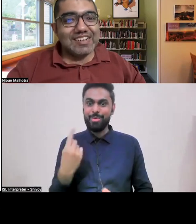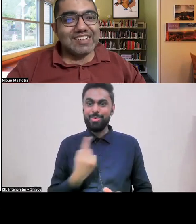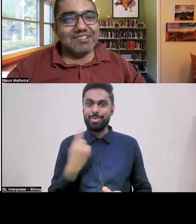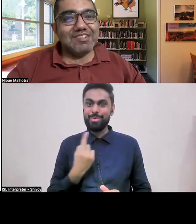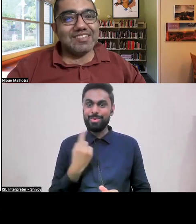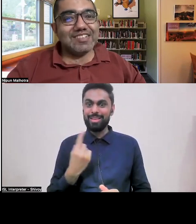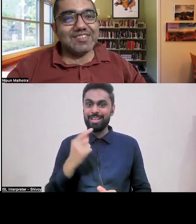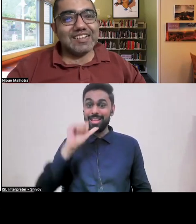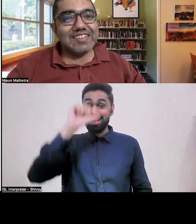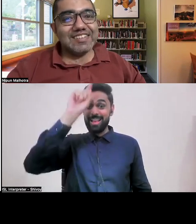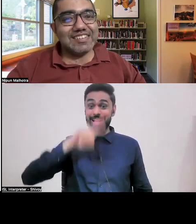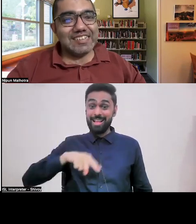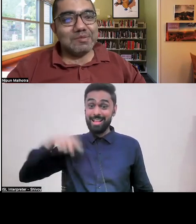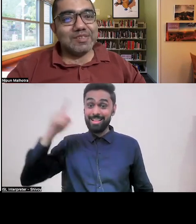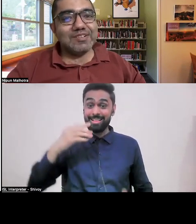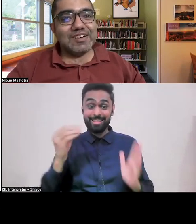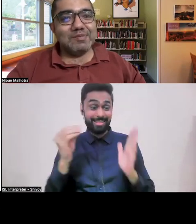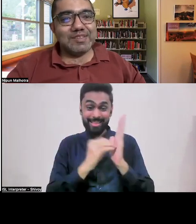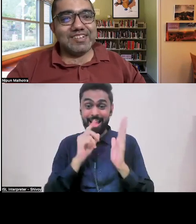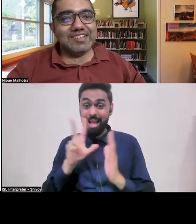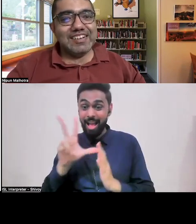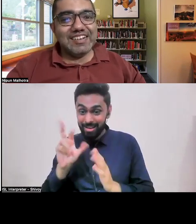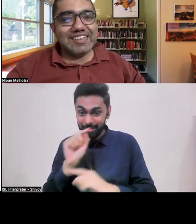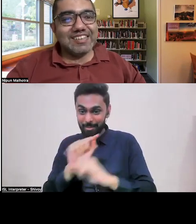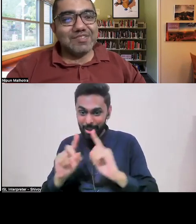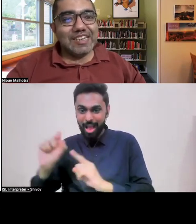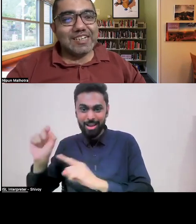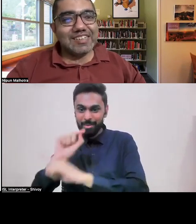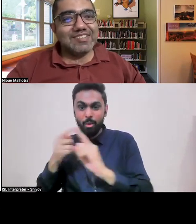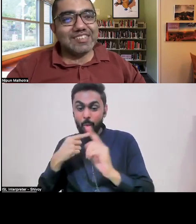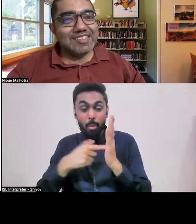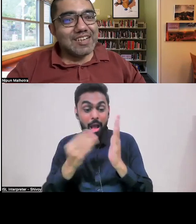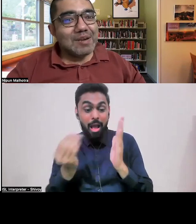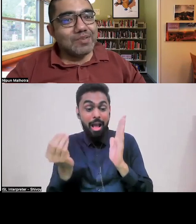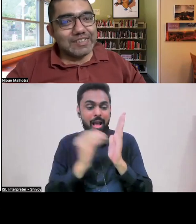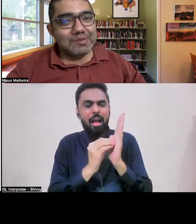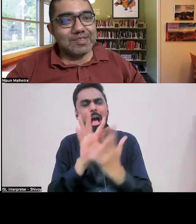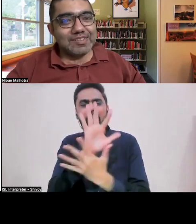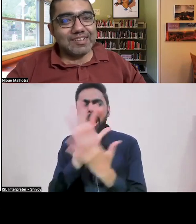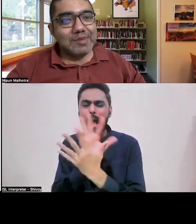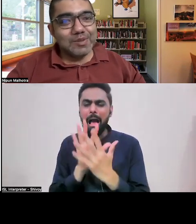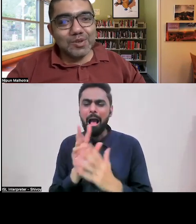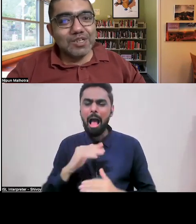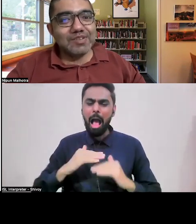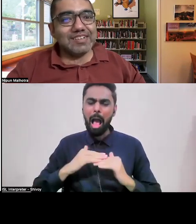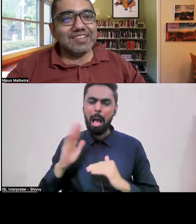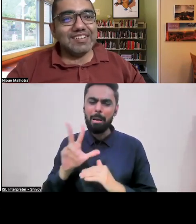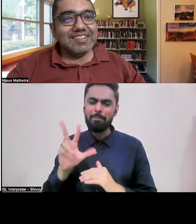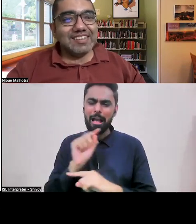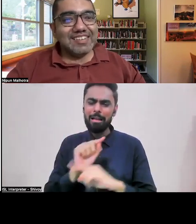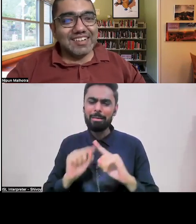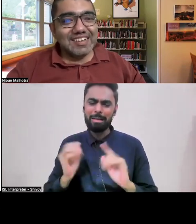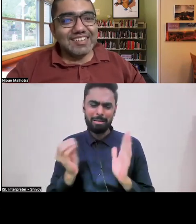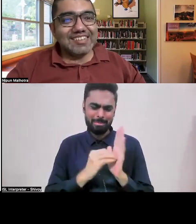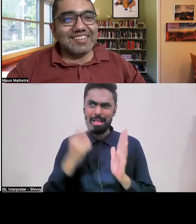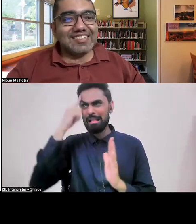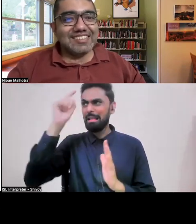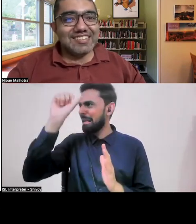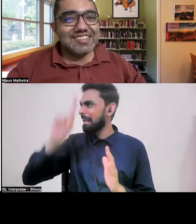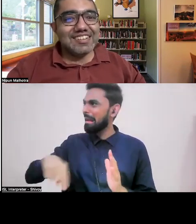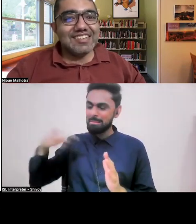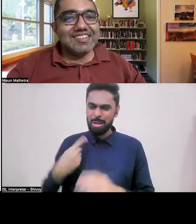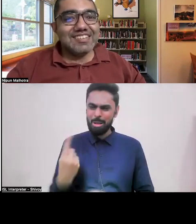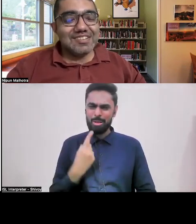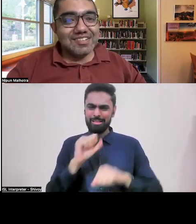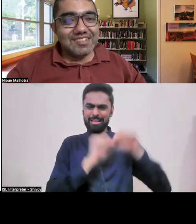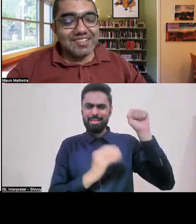the country who has a certificate that doesn't say 80% or 100%. It has a vague thing which says above 80%. I might be the only one in the country in that